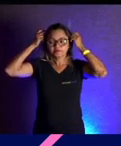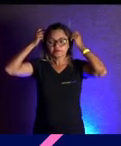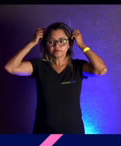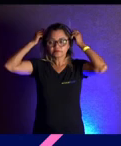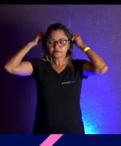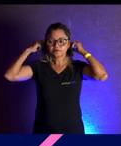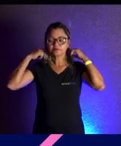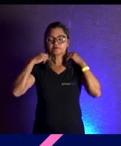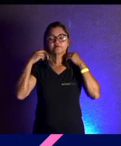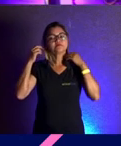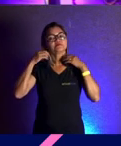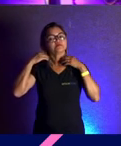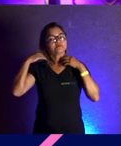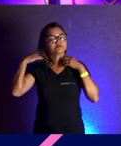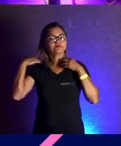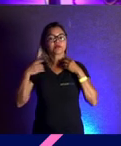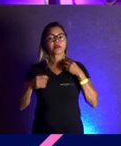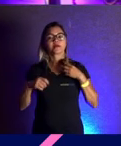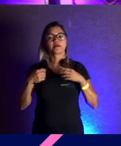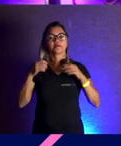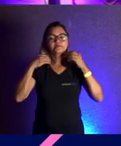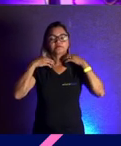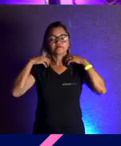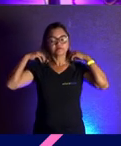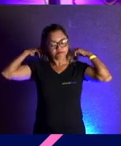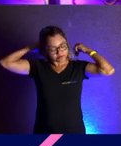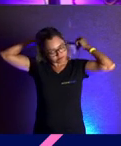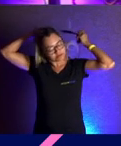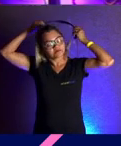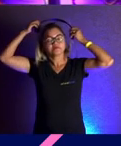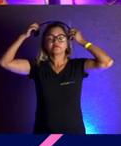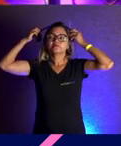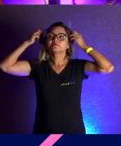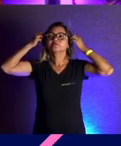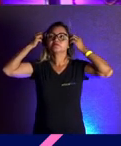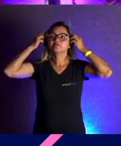impacto. If you can please kind of come back to this question.